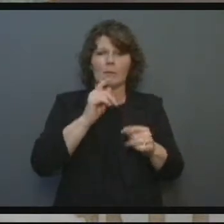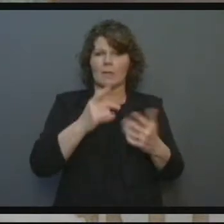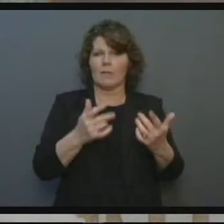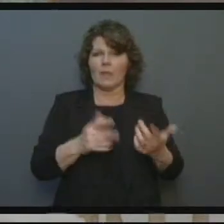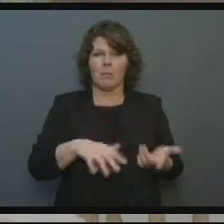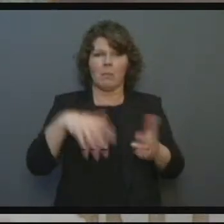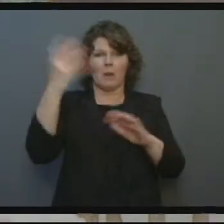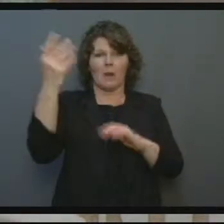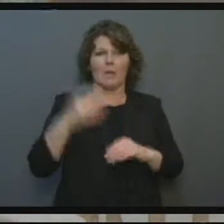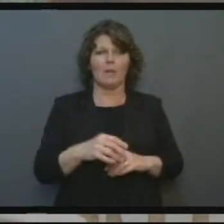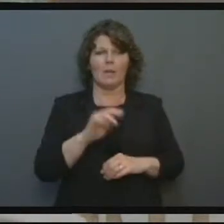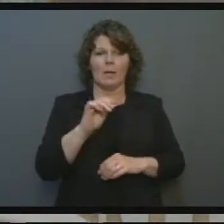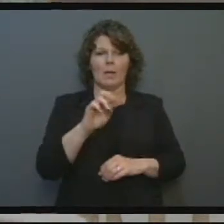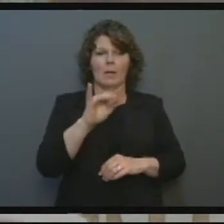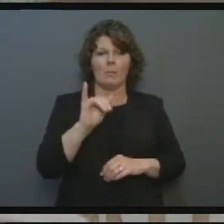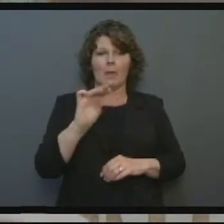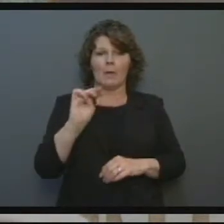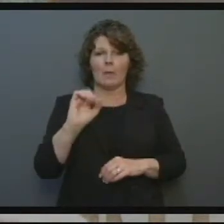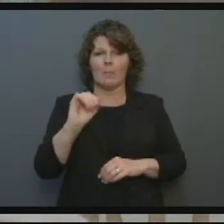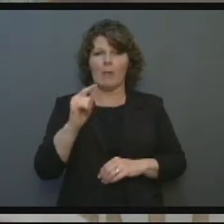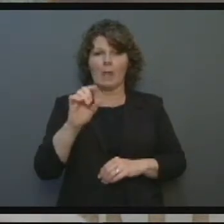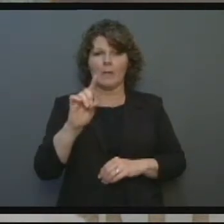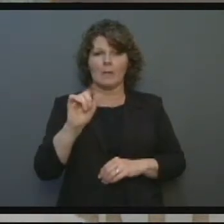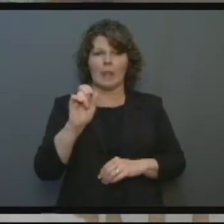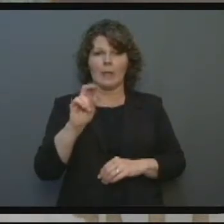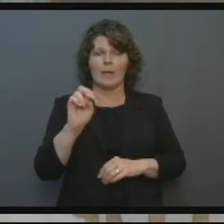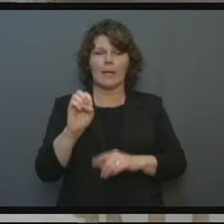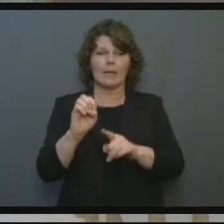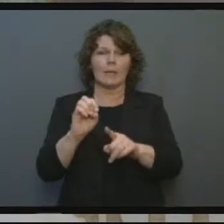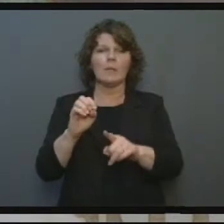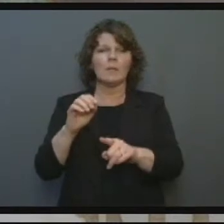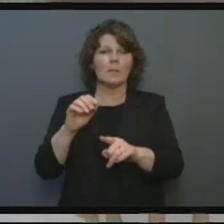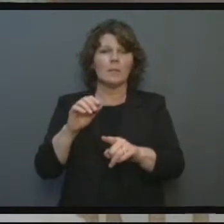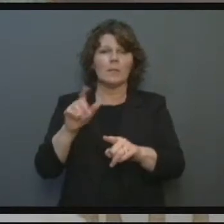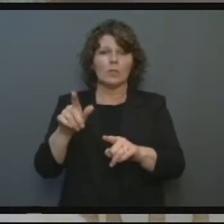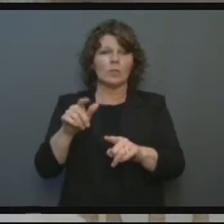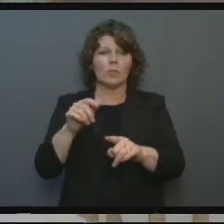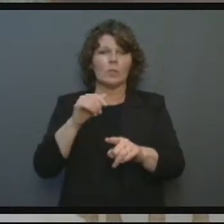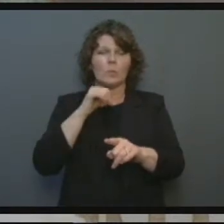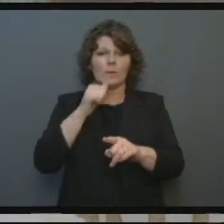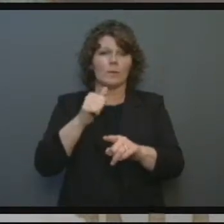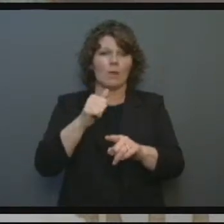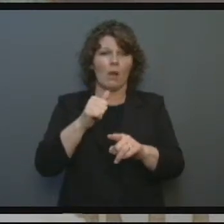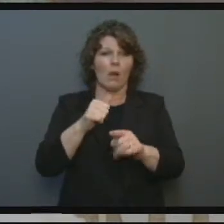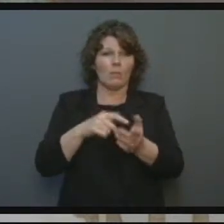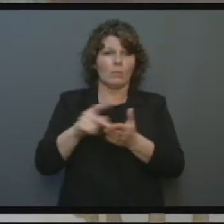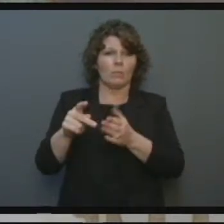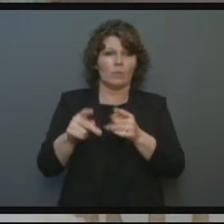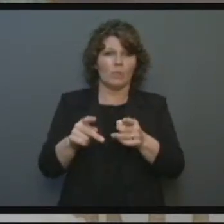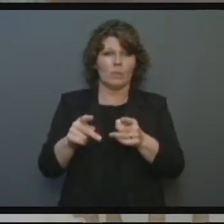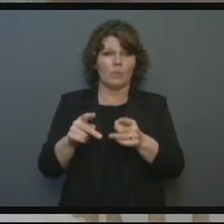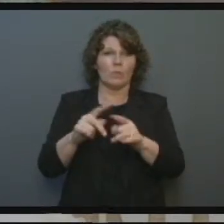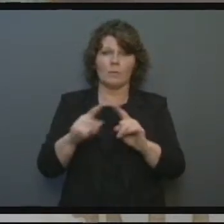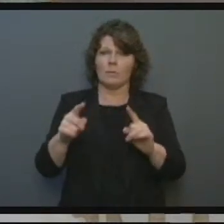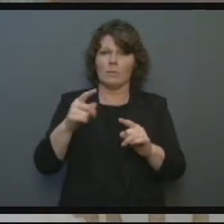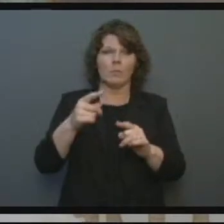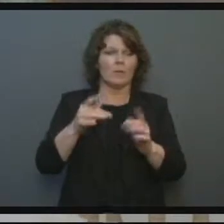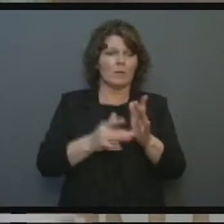of chastity made her damaged goods to the world. She was unlovable to the world. But Jesus loved her as a beloved